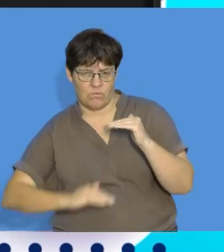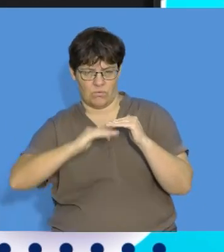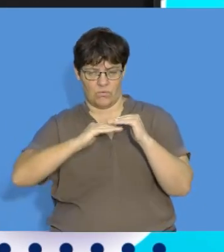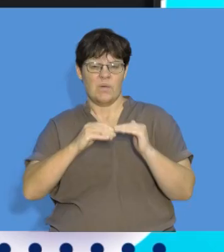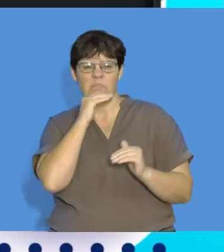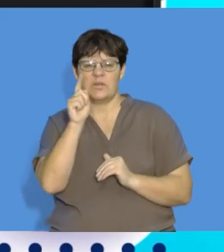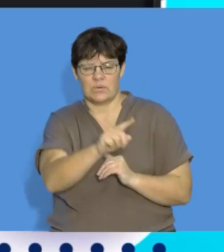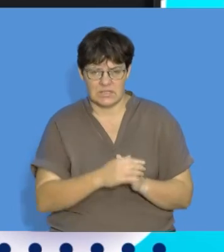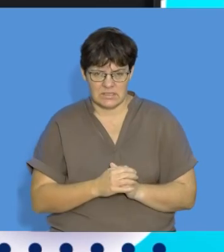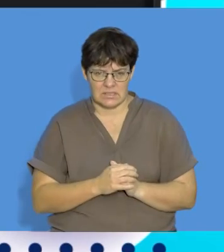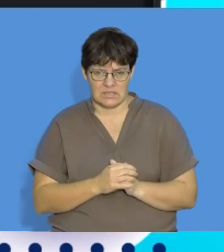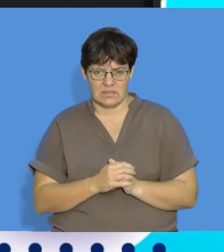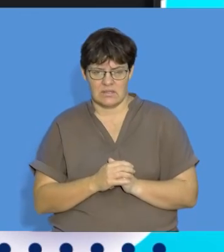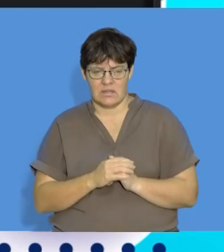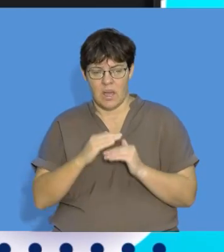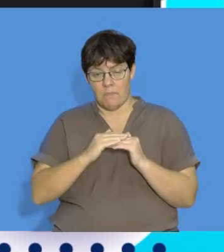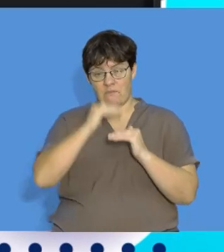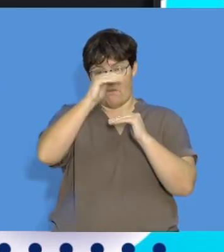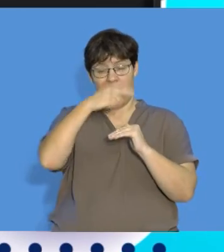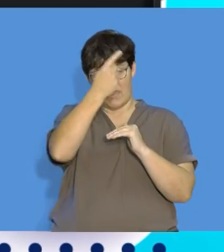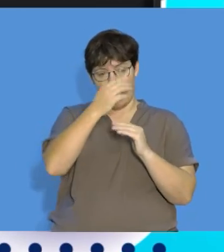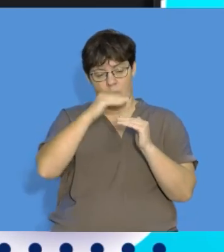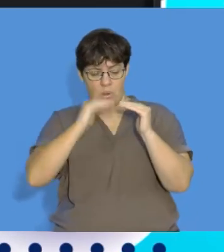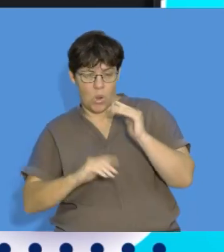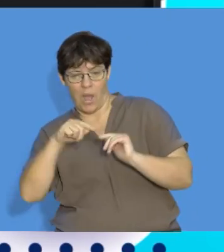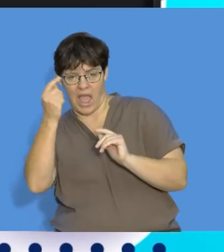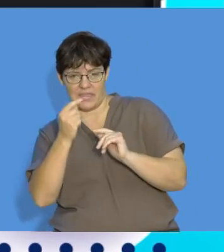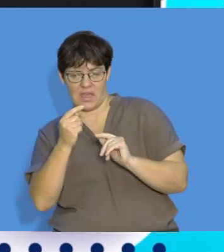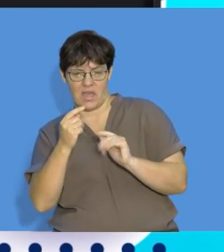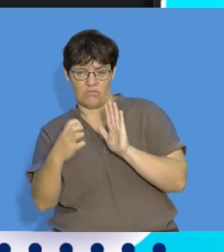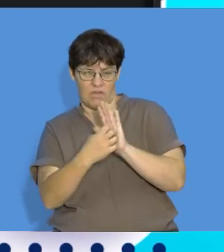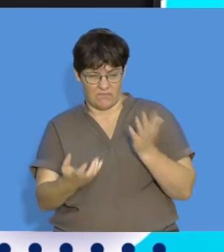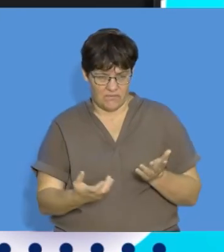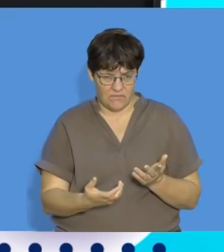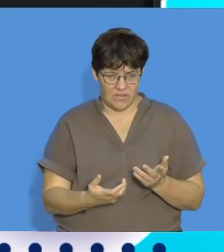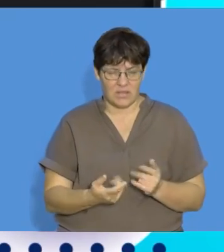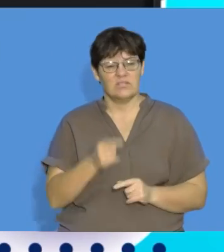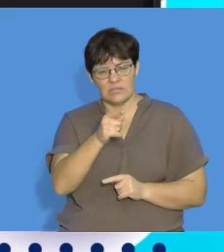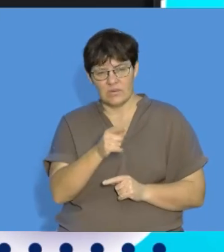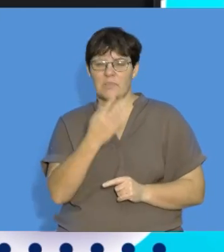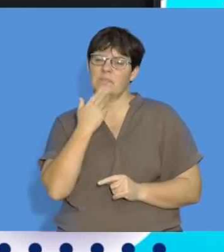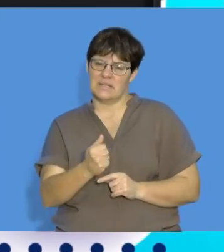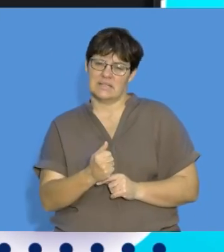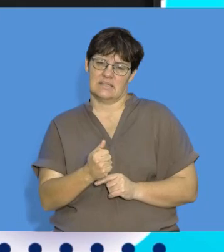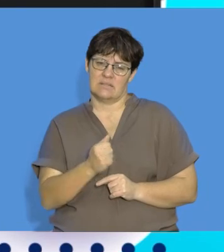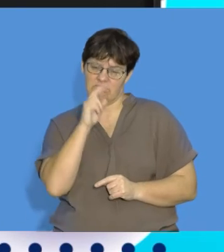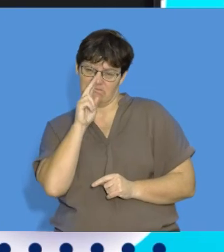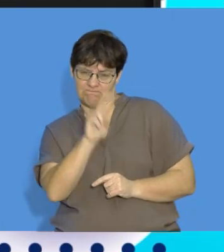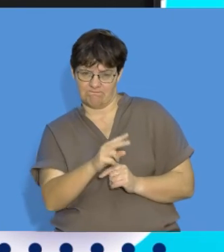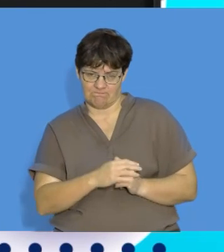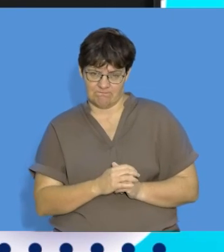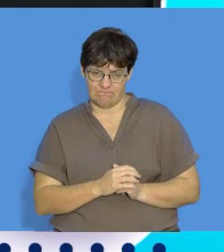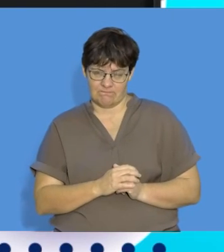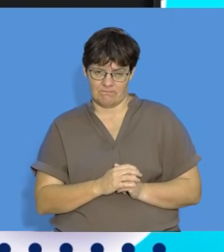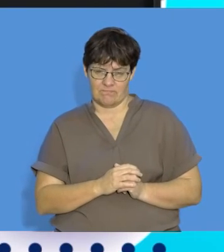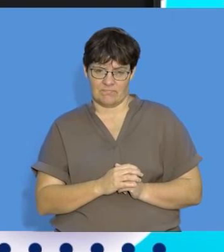above? Is it below? What does that mean? Is it above the other one? Is it below it? What does that mean as well? So those are just the things that you please